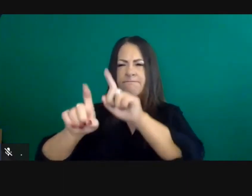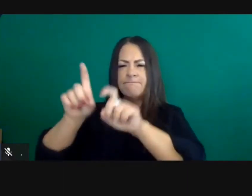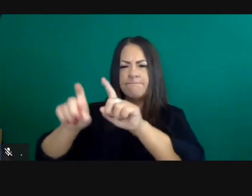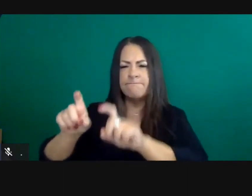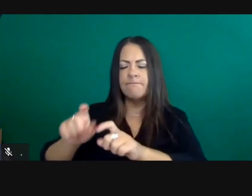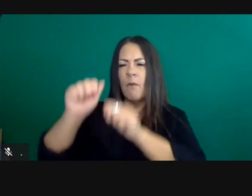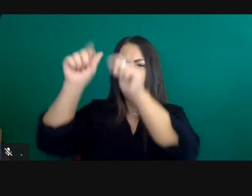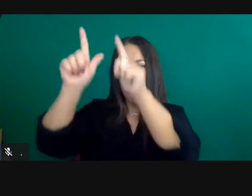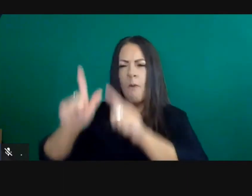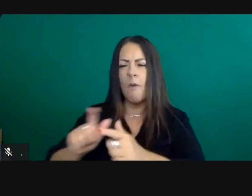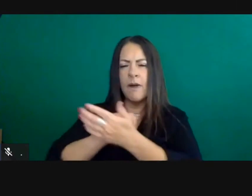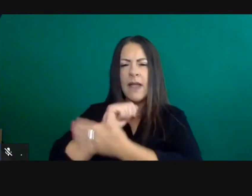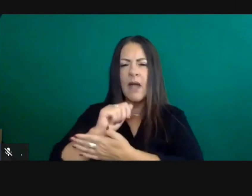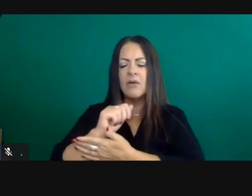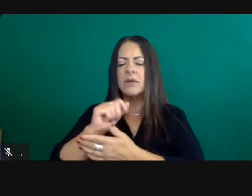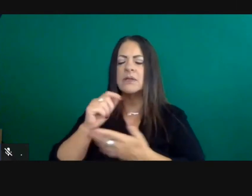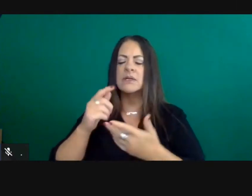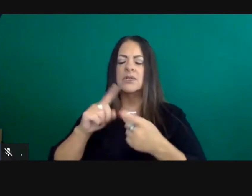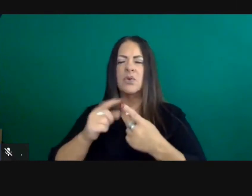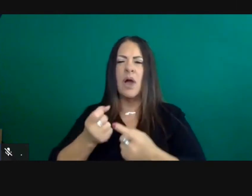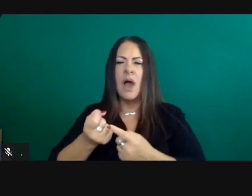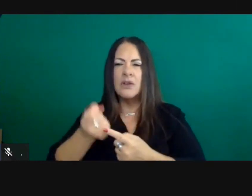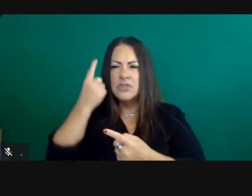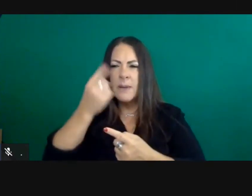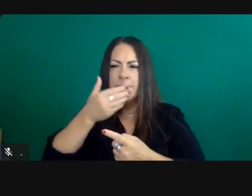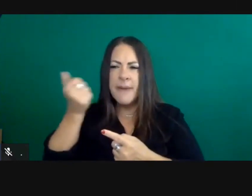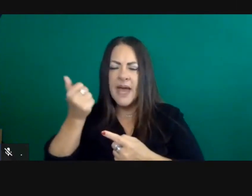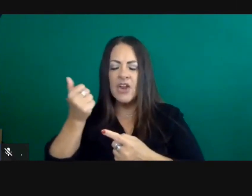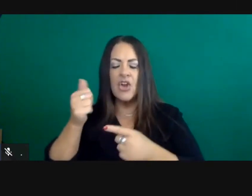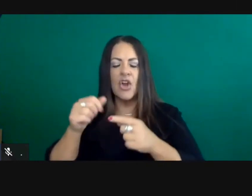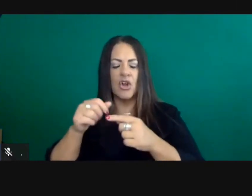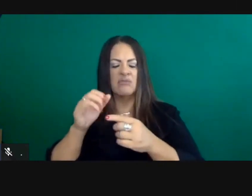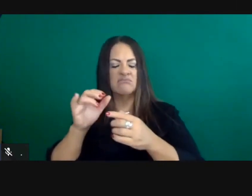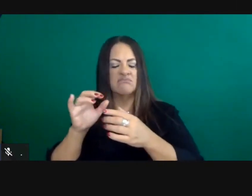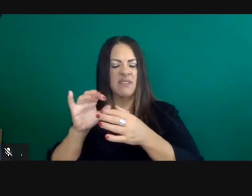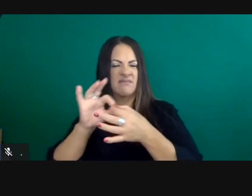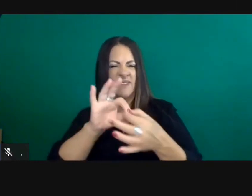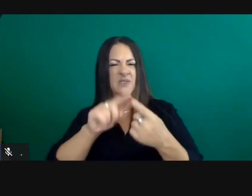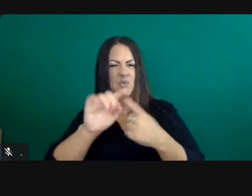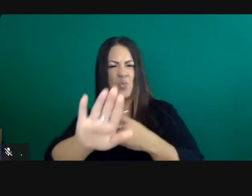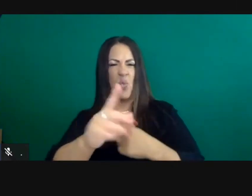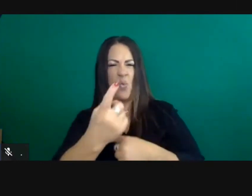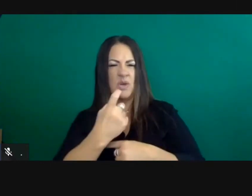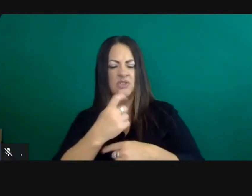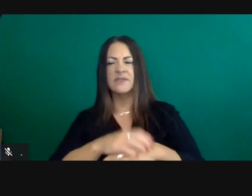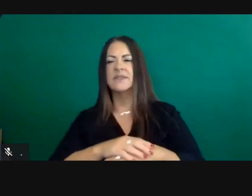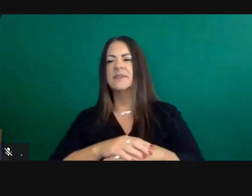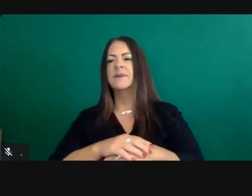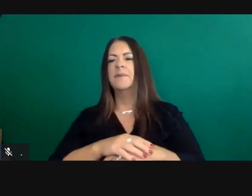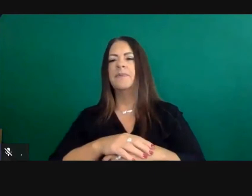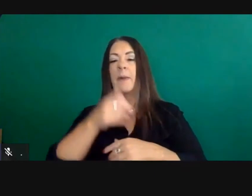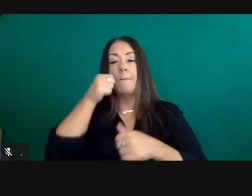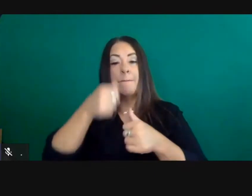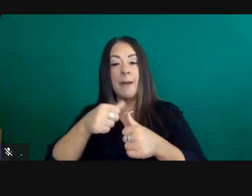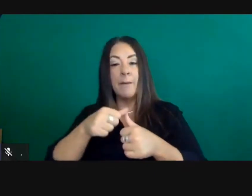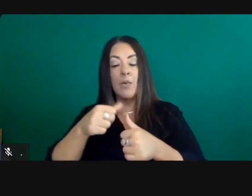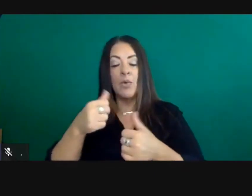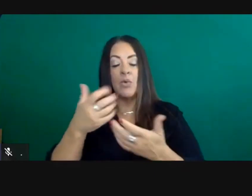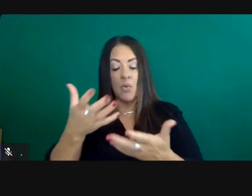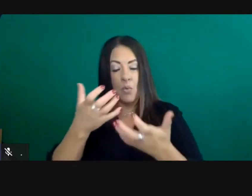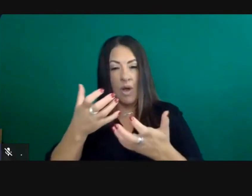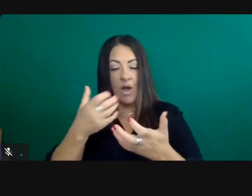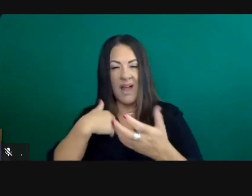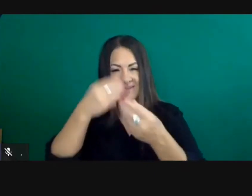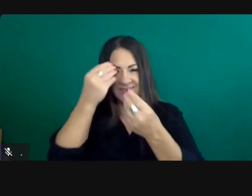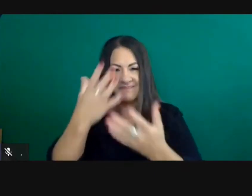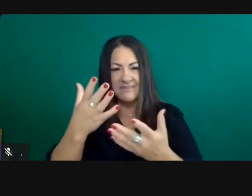to understand exactly your question, making sure that it's in place. You'll remember I talked about how we wanted to bring cases